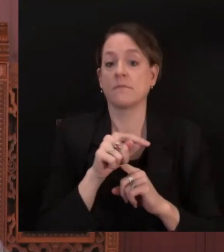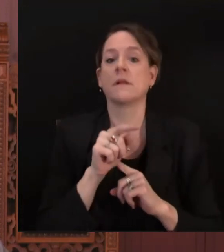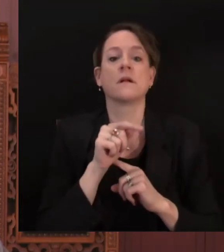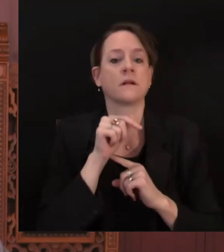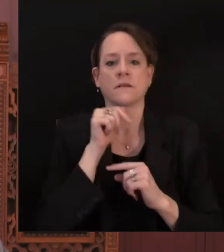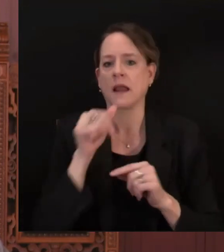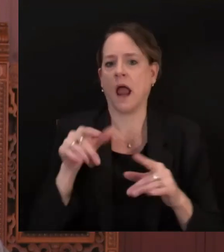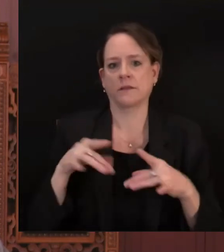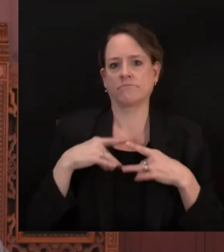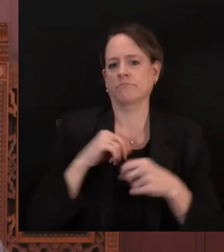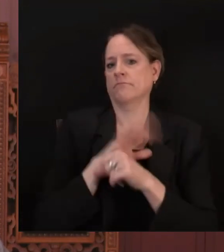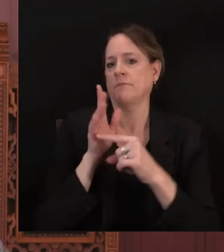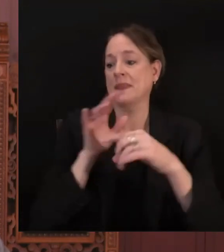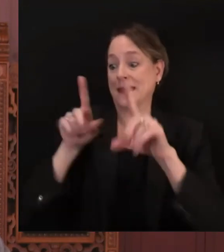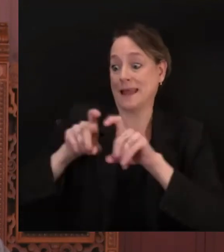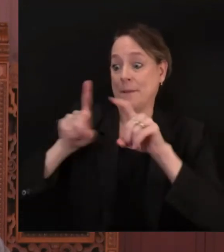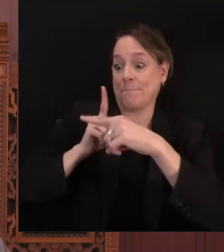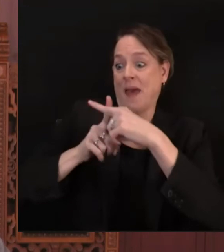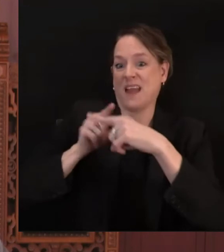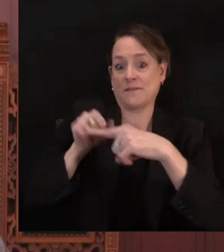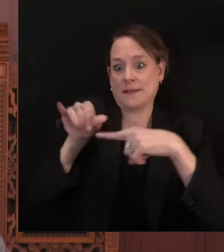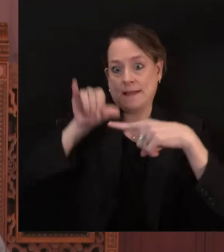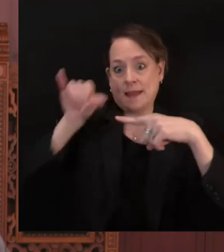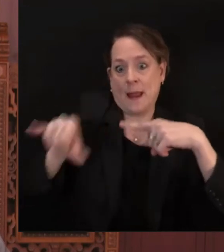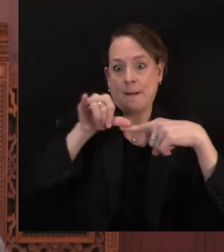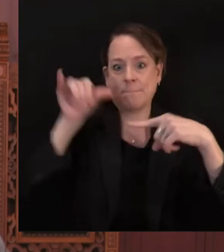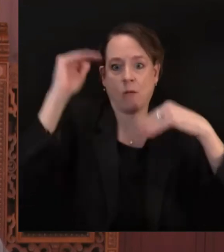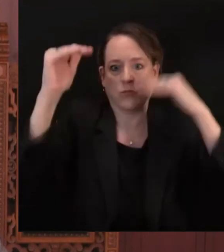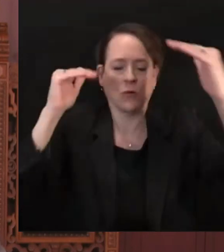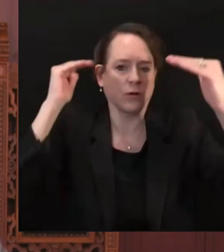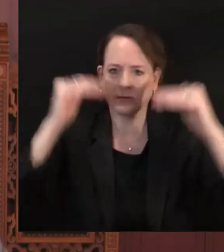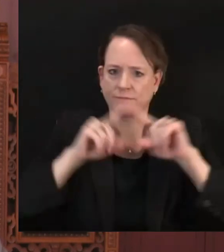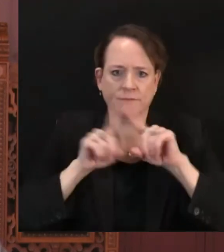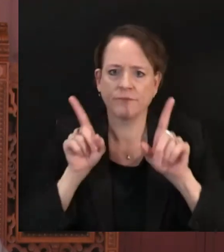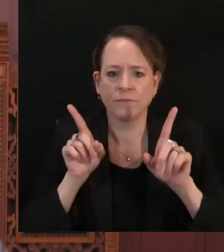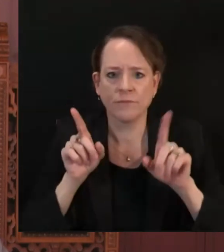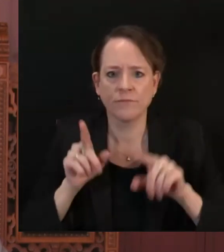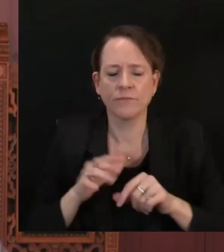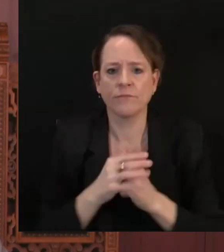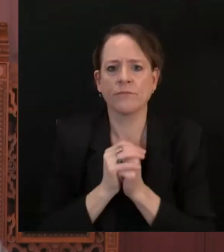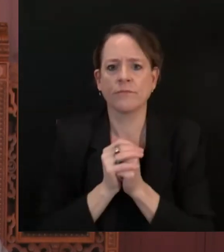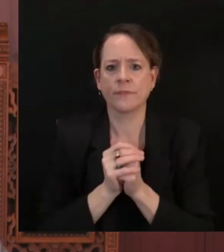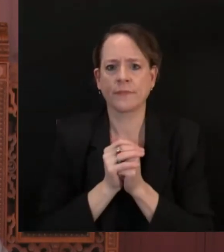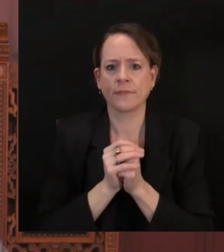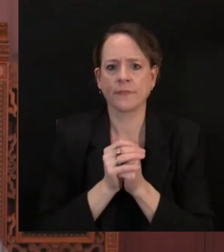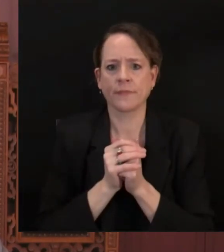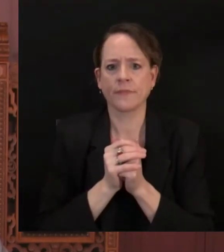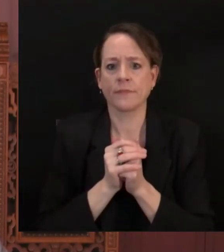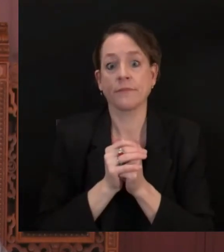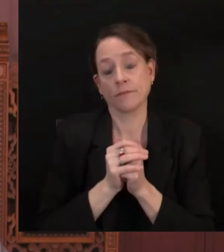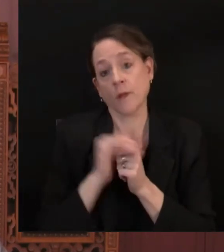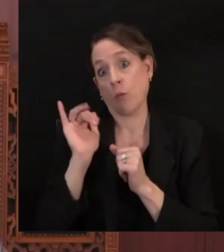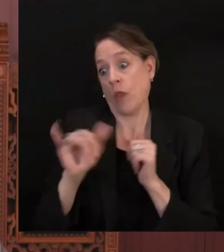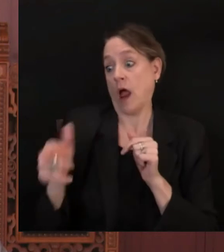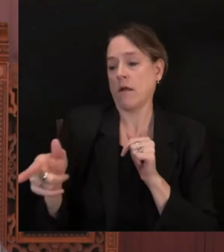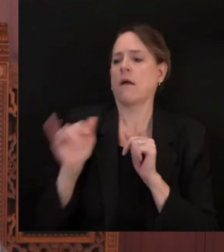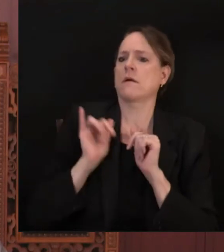statewide. And so that's helpful. There are places that have had